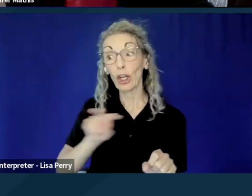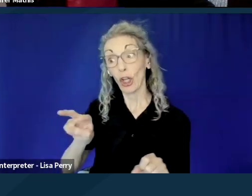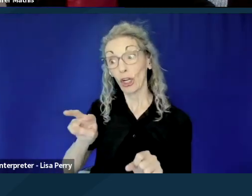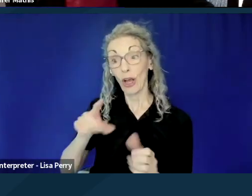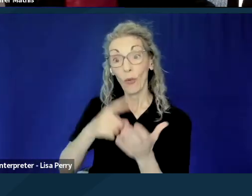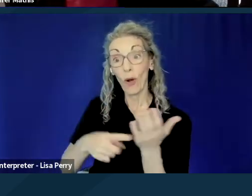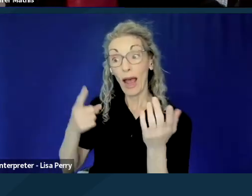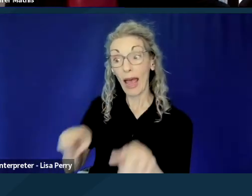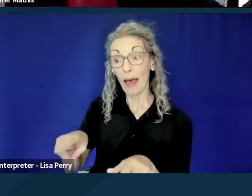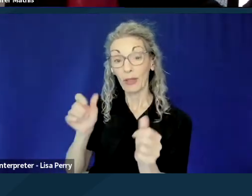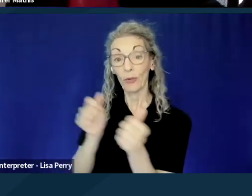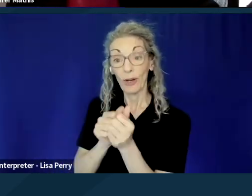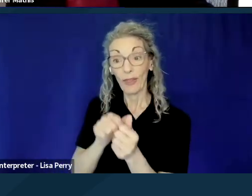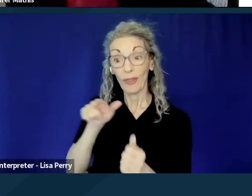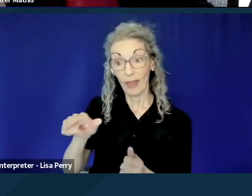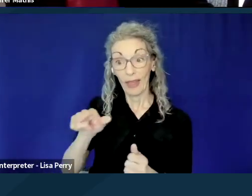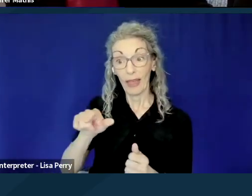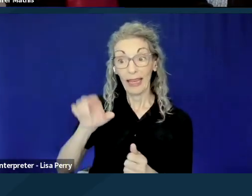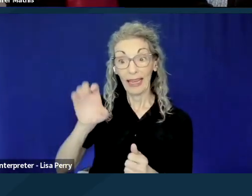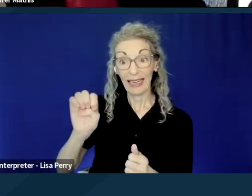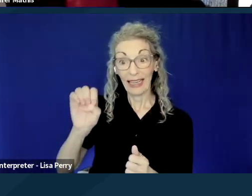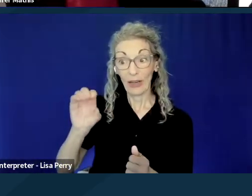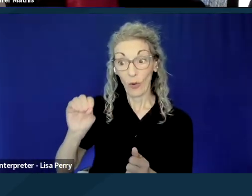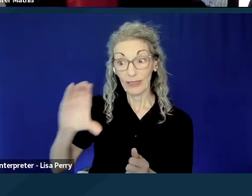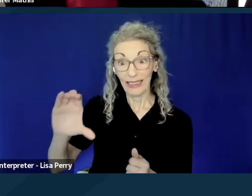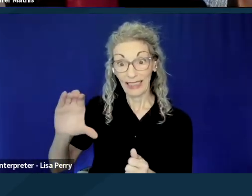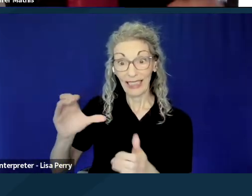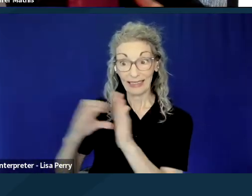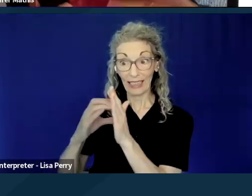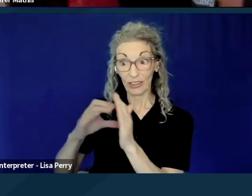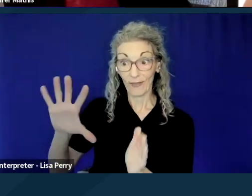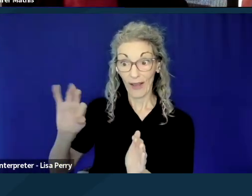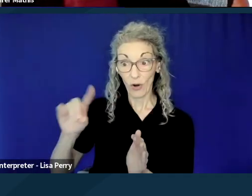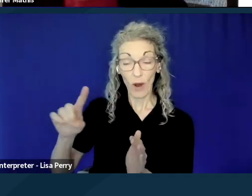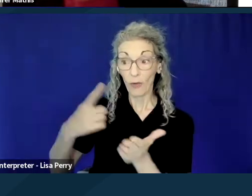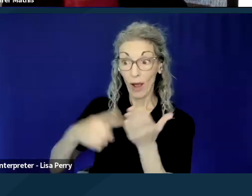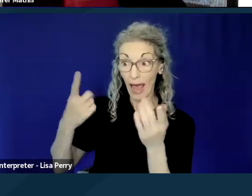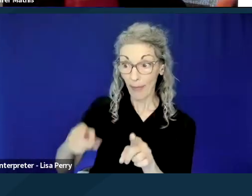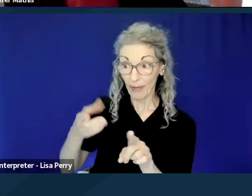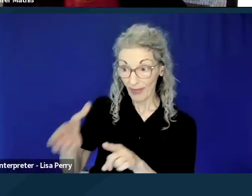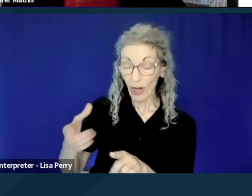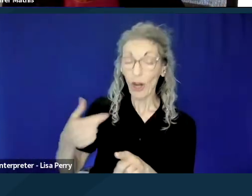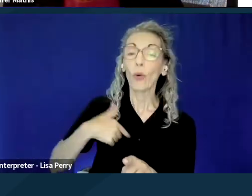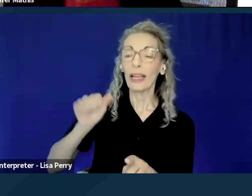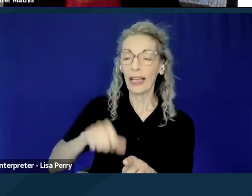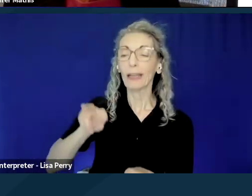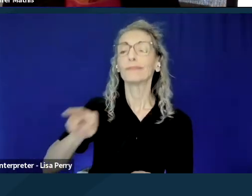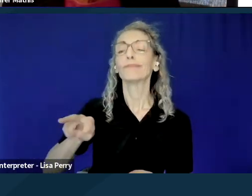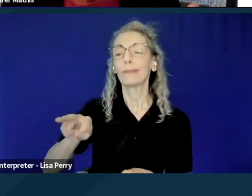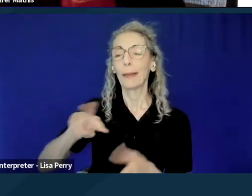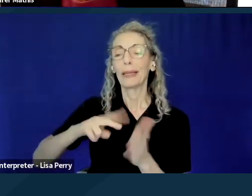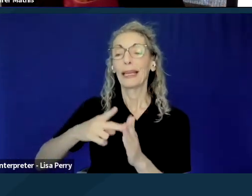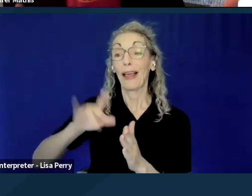happened with the parallel benchmarks under Section 501, and that they made a difference. And that's really our